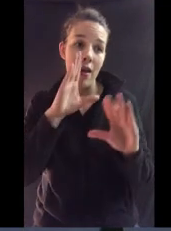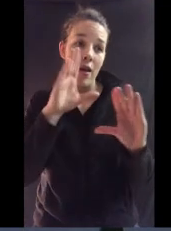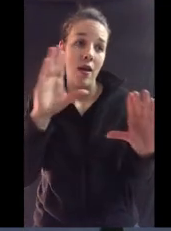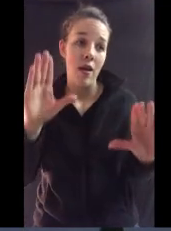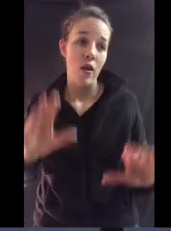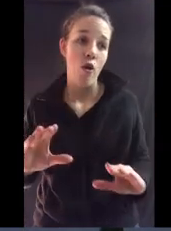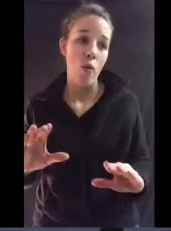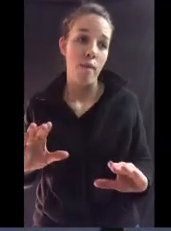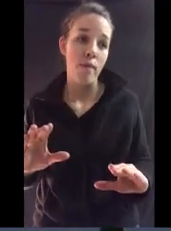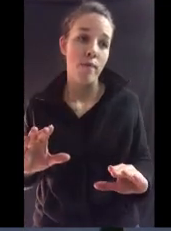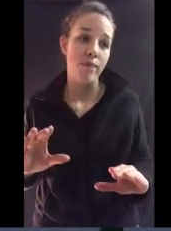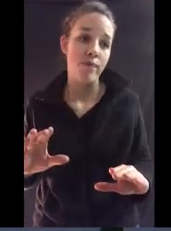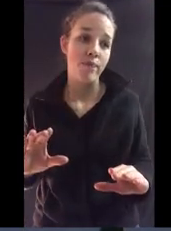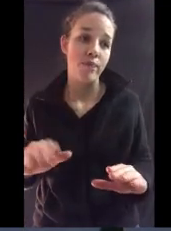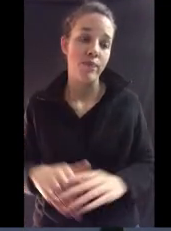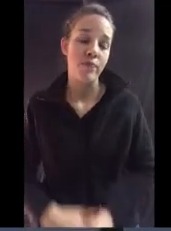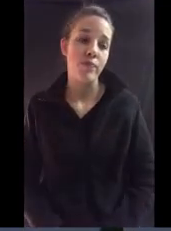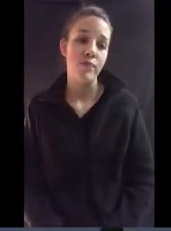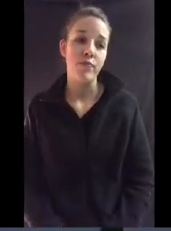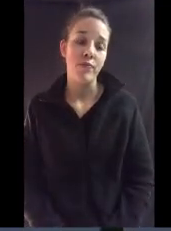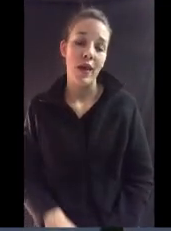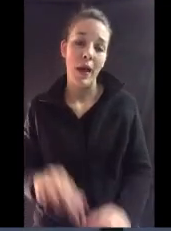joy and hope